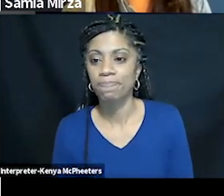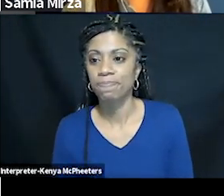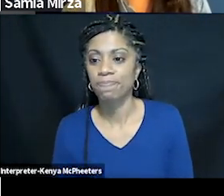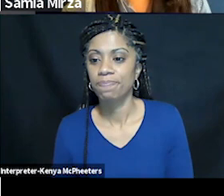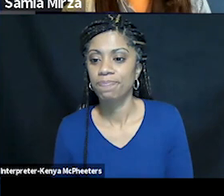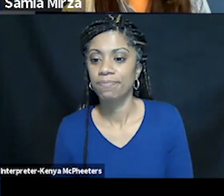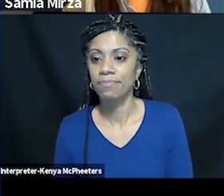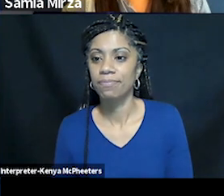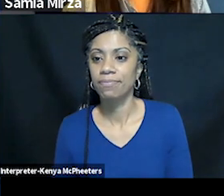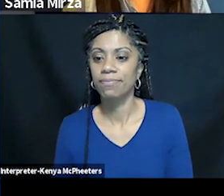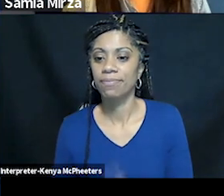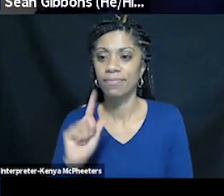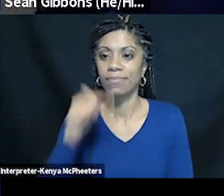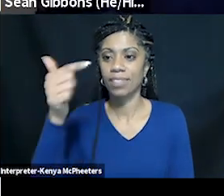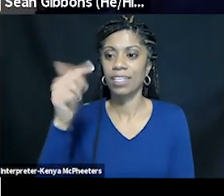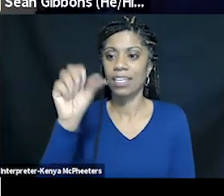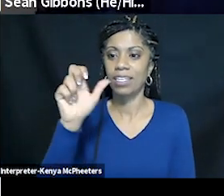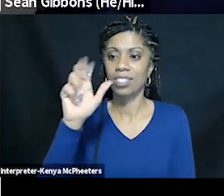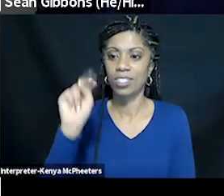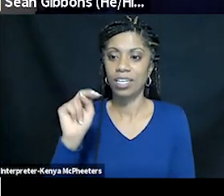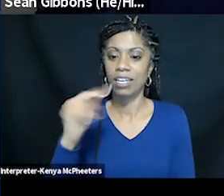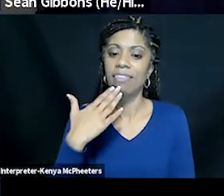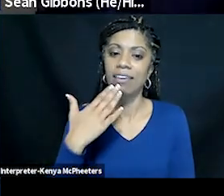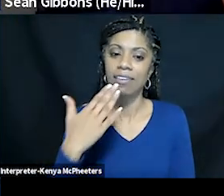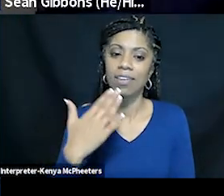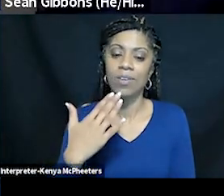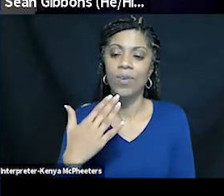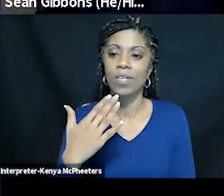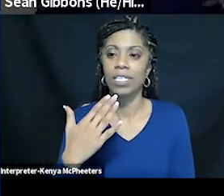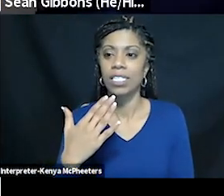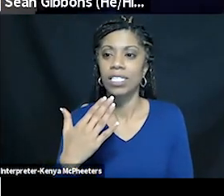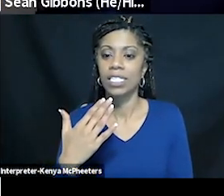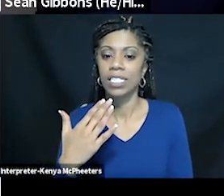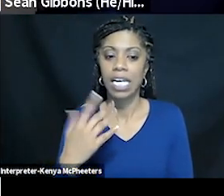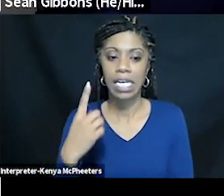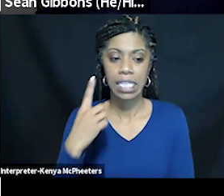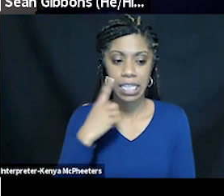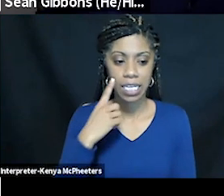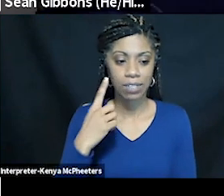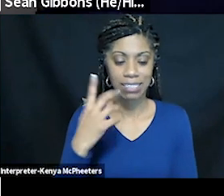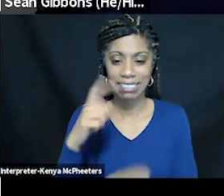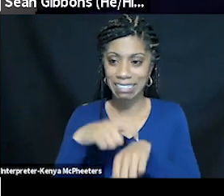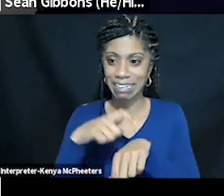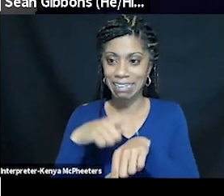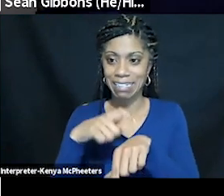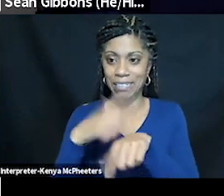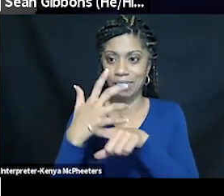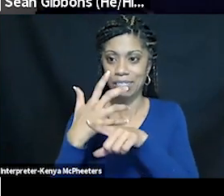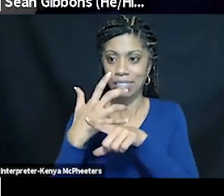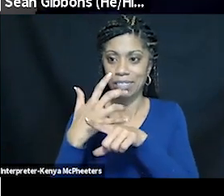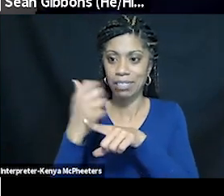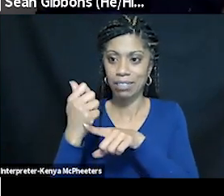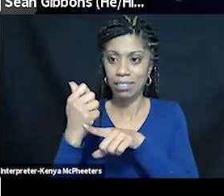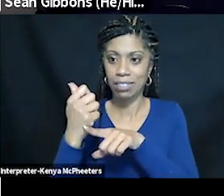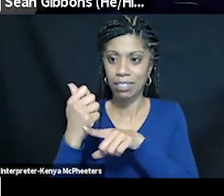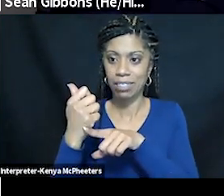Sean, I'll pass it back over to you. Thank you, Samia. So we were going to take up some time here. We've run out of time. Do we want to make a moment